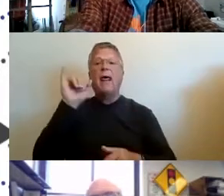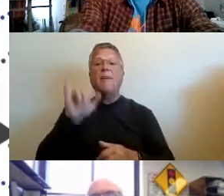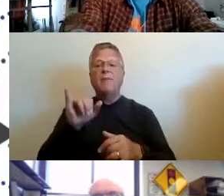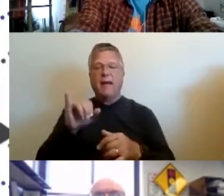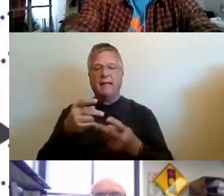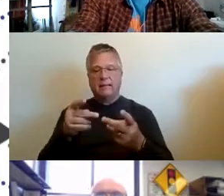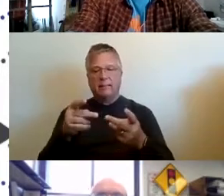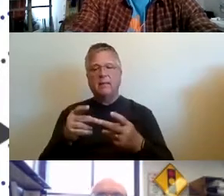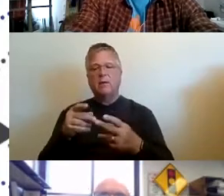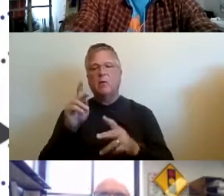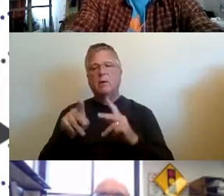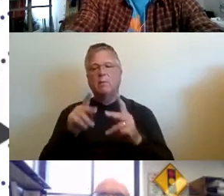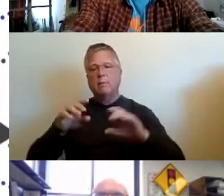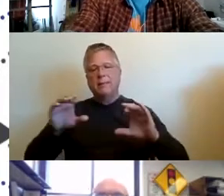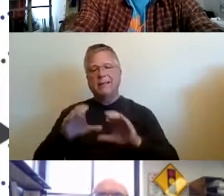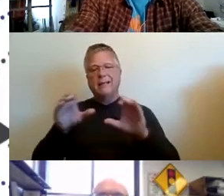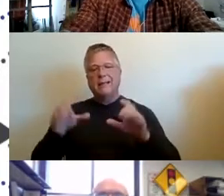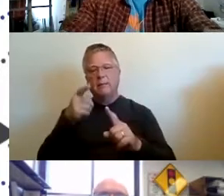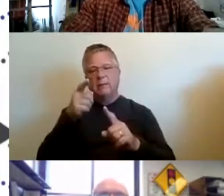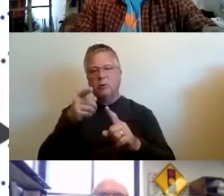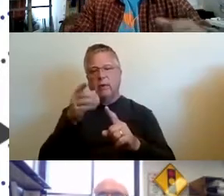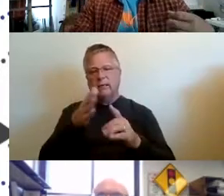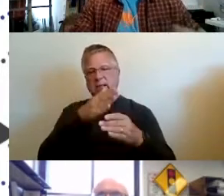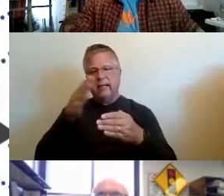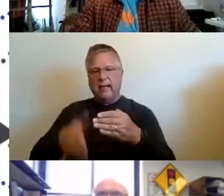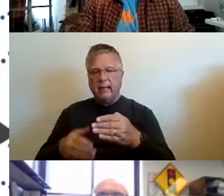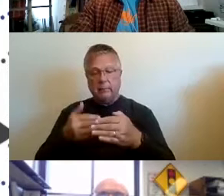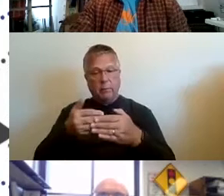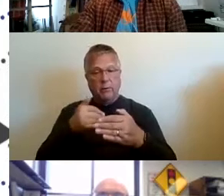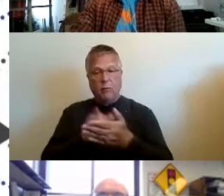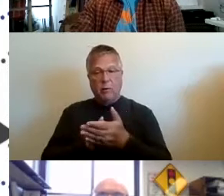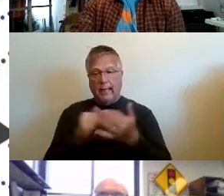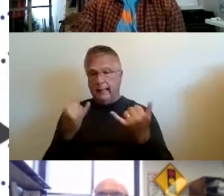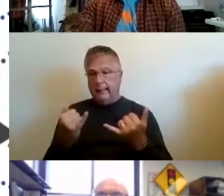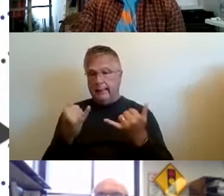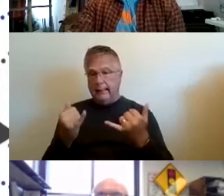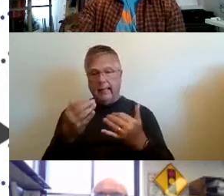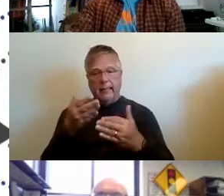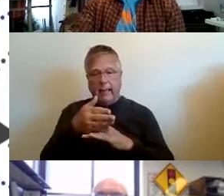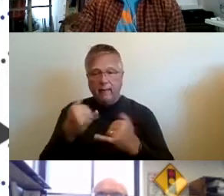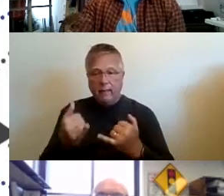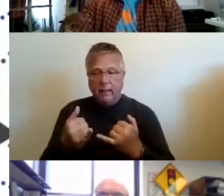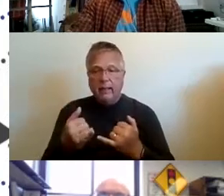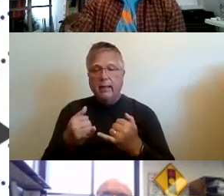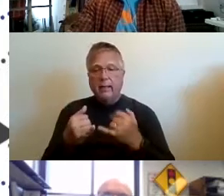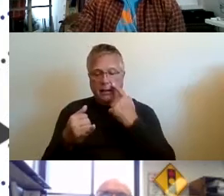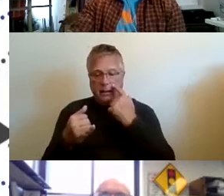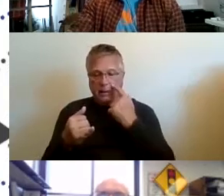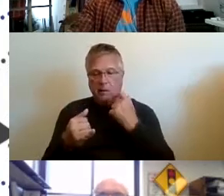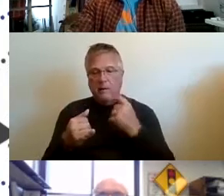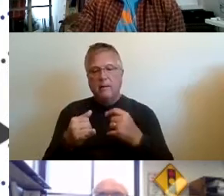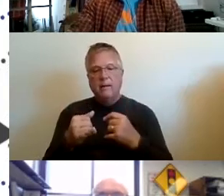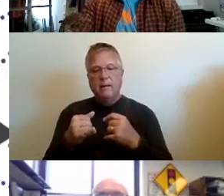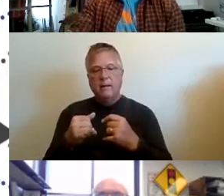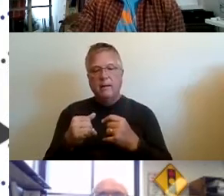the public engagement strategy completely ends. Before that, today, and also after today, the survey period that